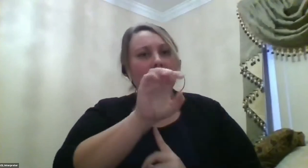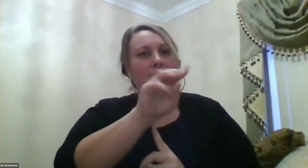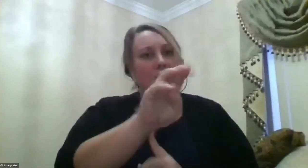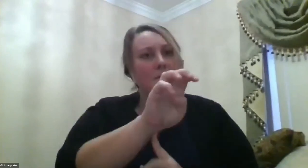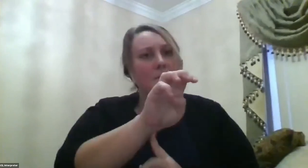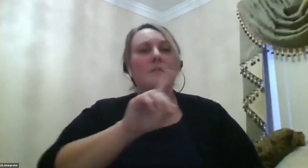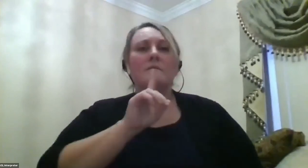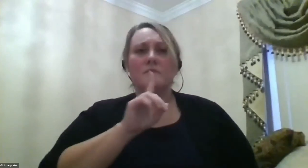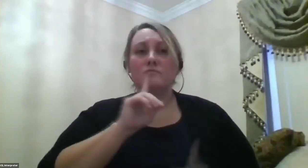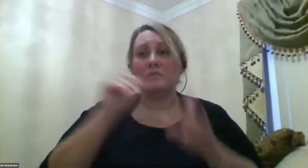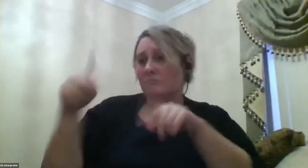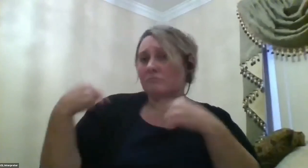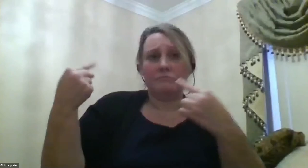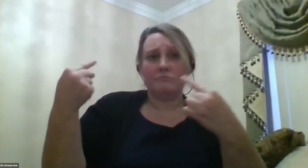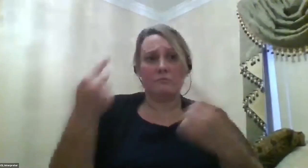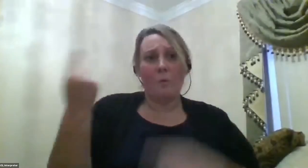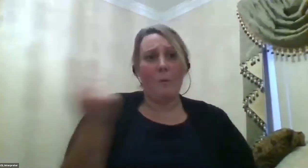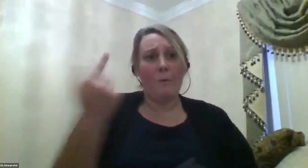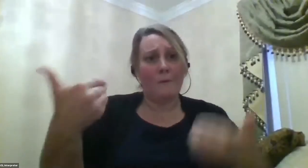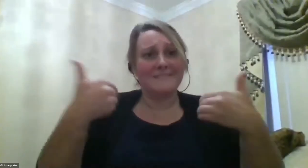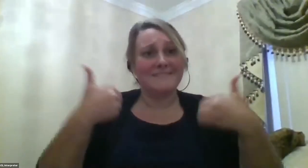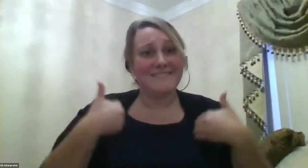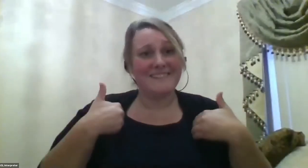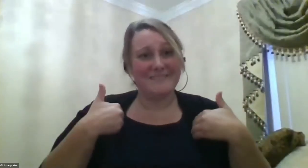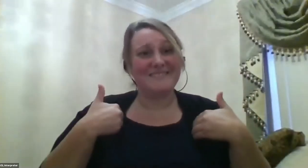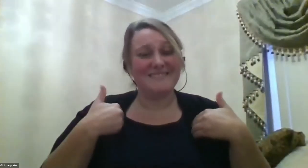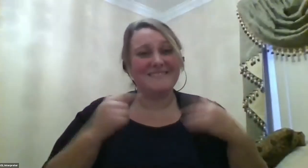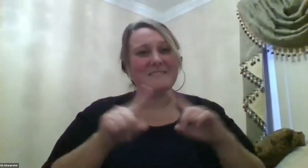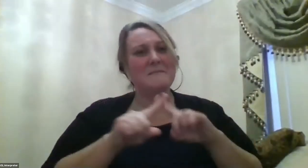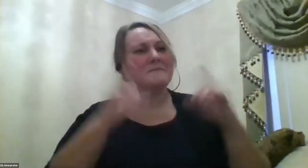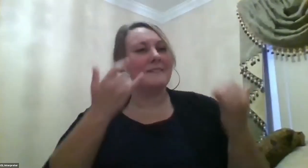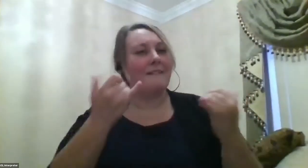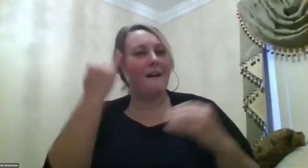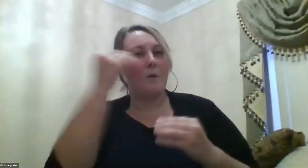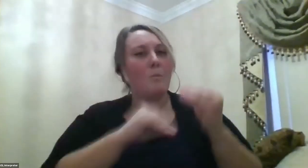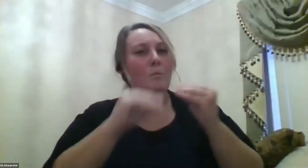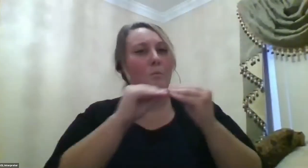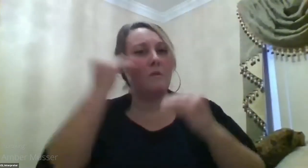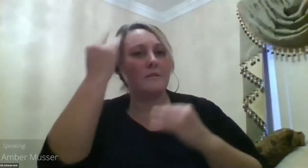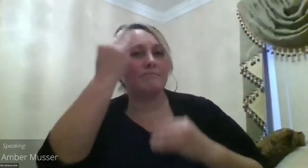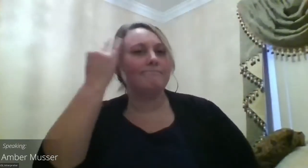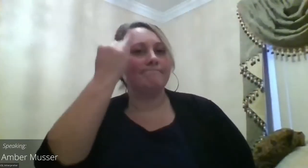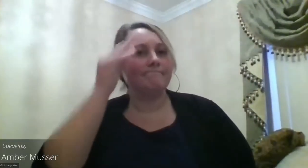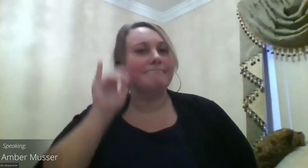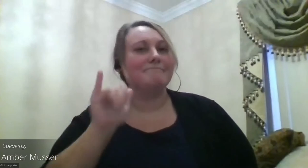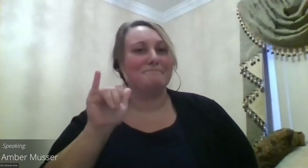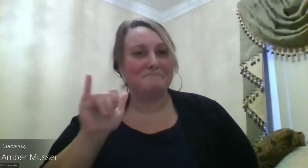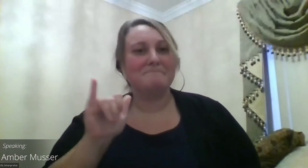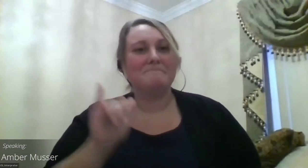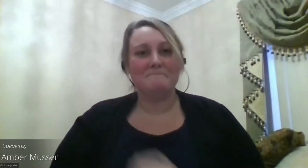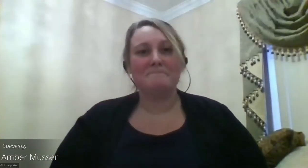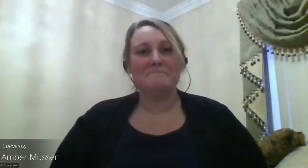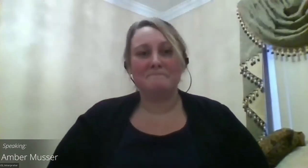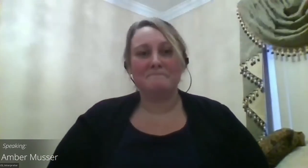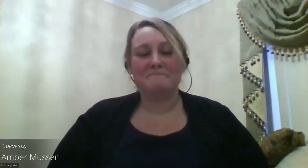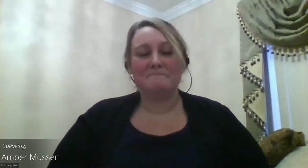like a concurrent genealogy or arc that has always been there. So, yeah, I mean, I, what I, I mean,